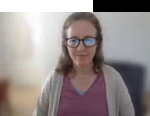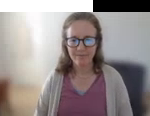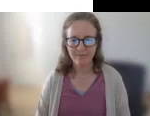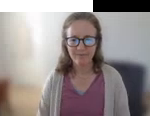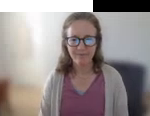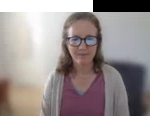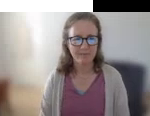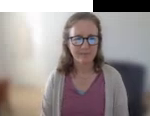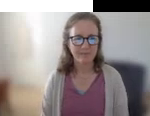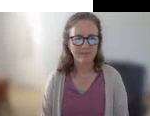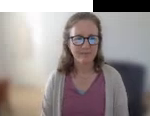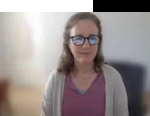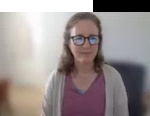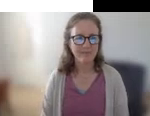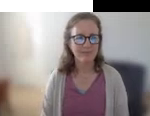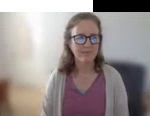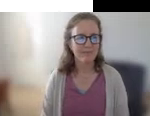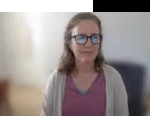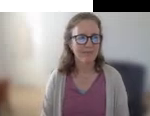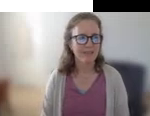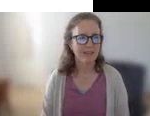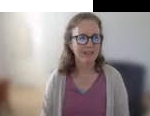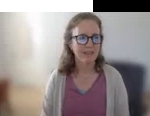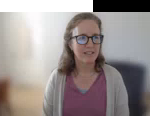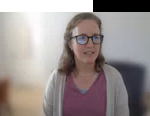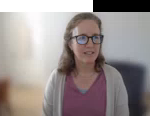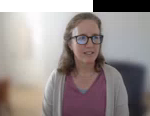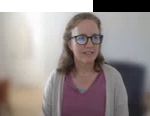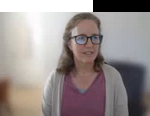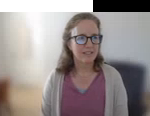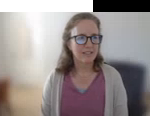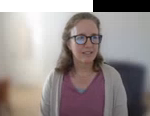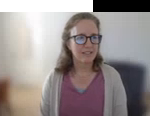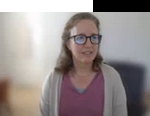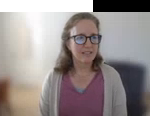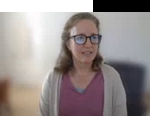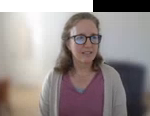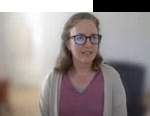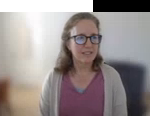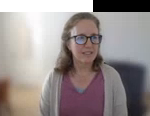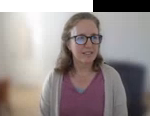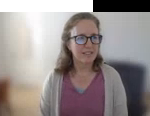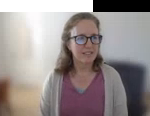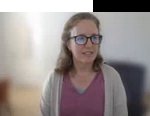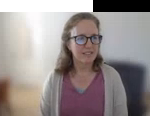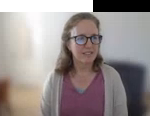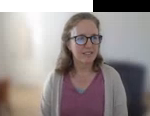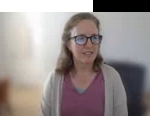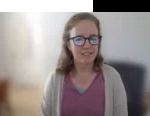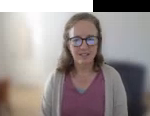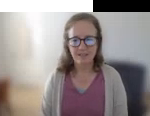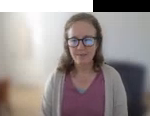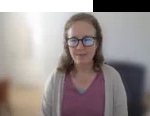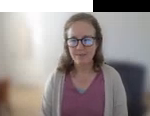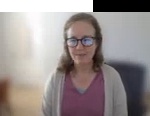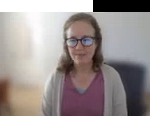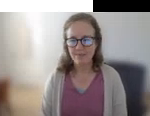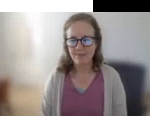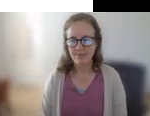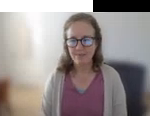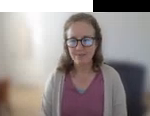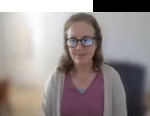The legal definition of accessible is that a person with a disability is afforded the opportunity